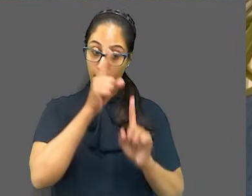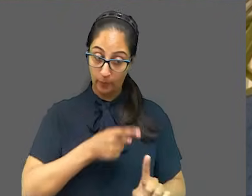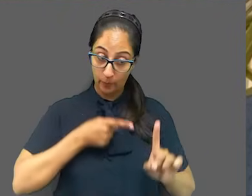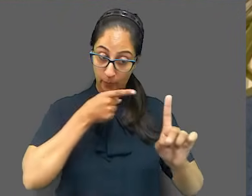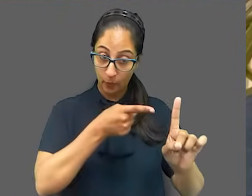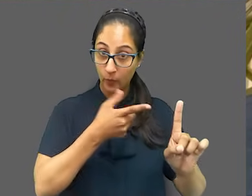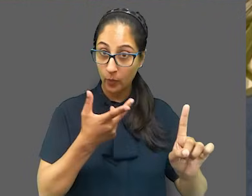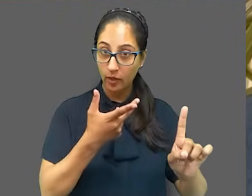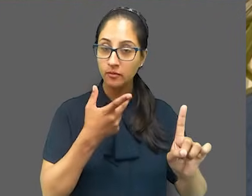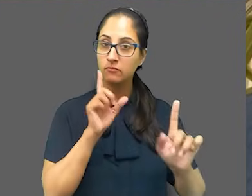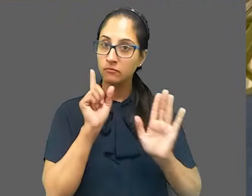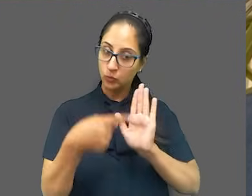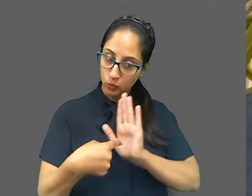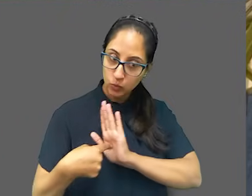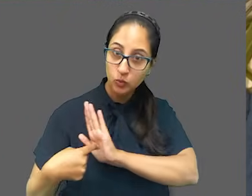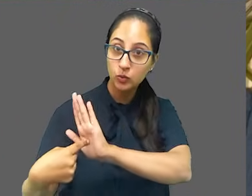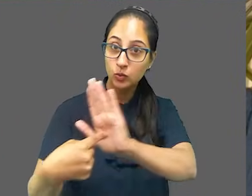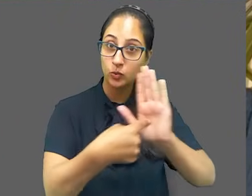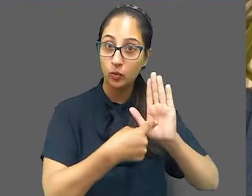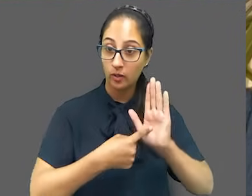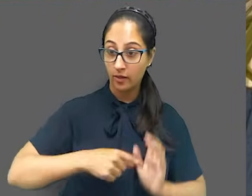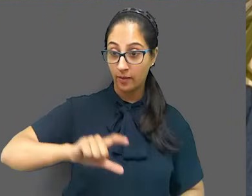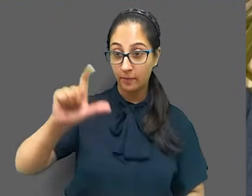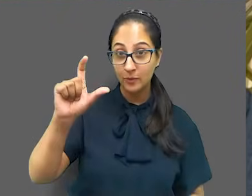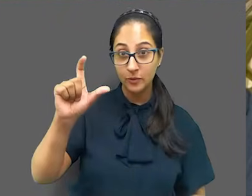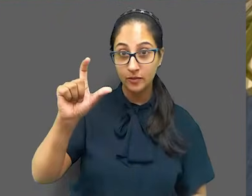mosaic of 1.6 billion